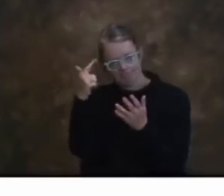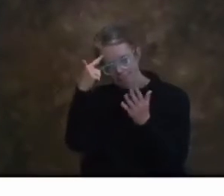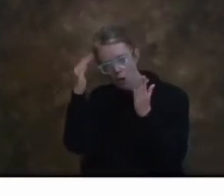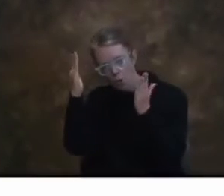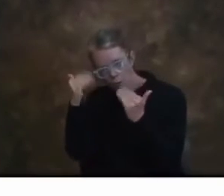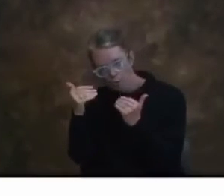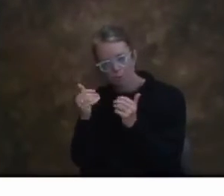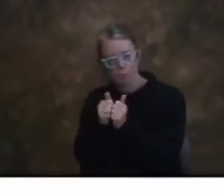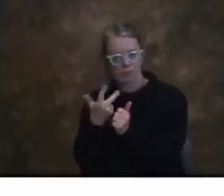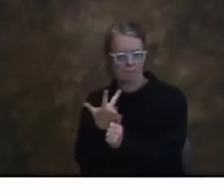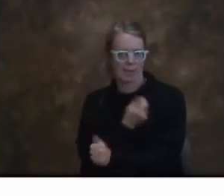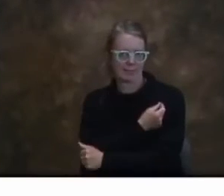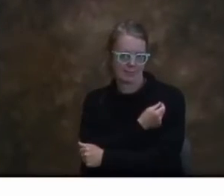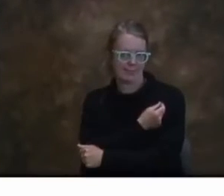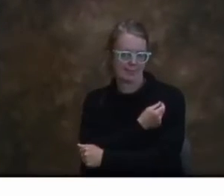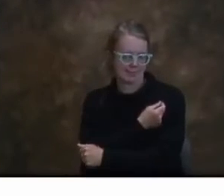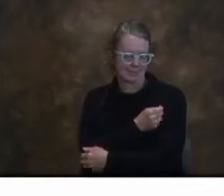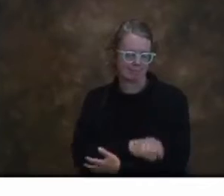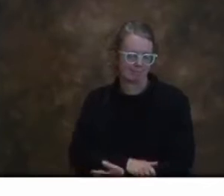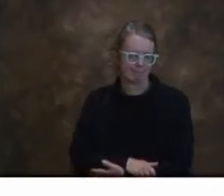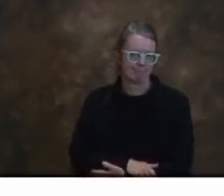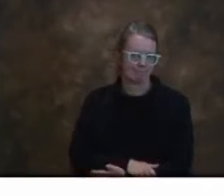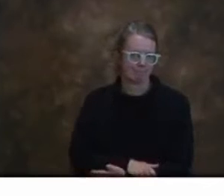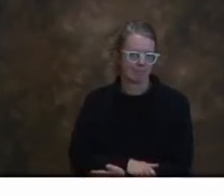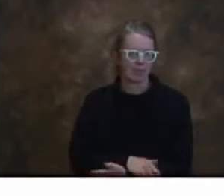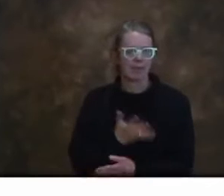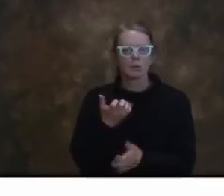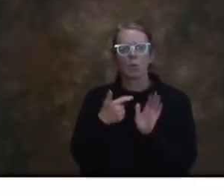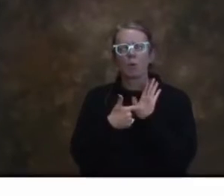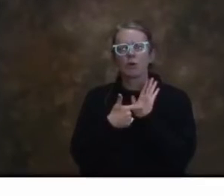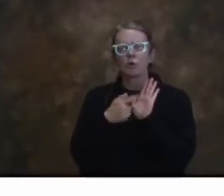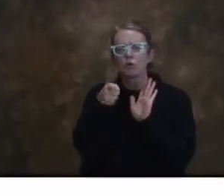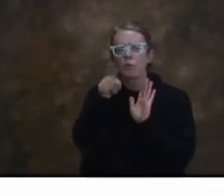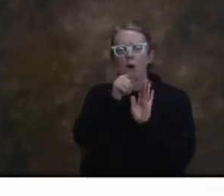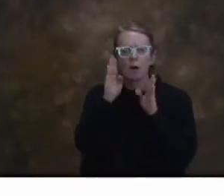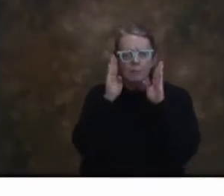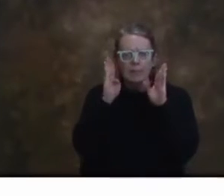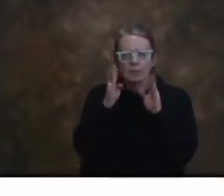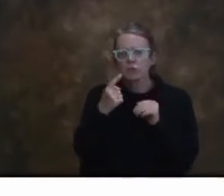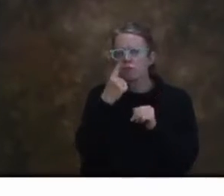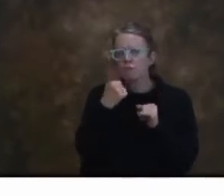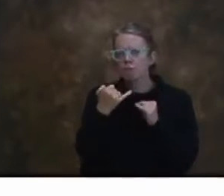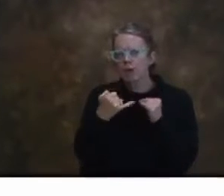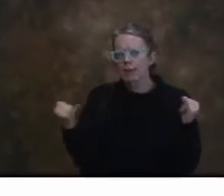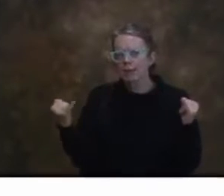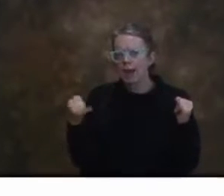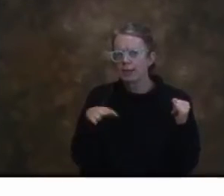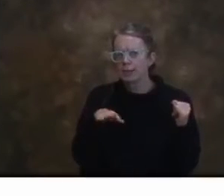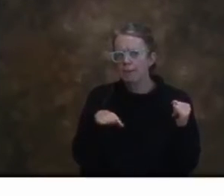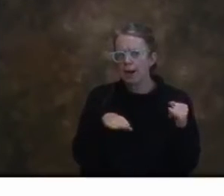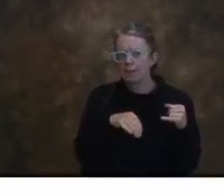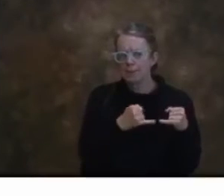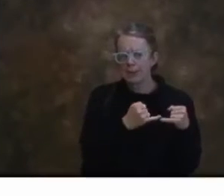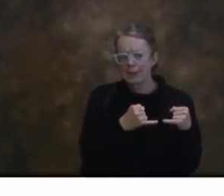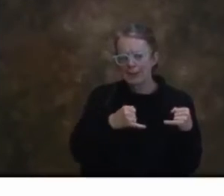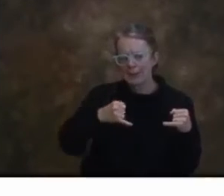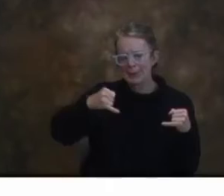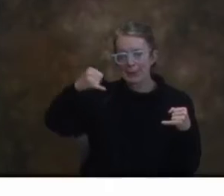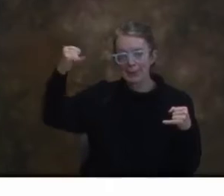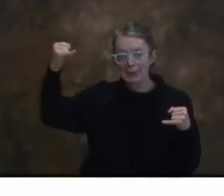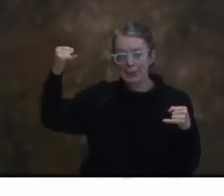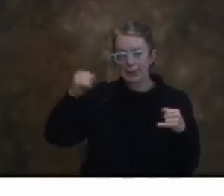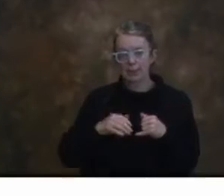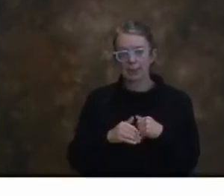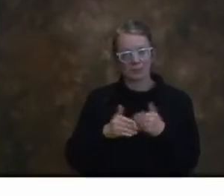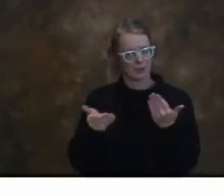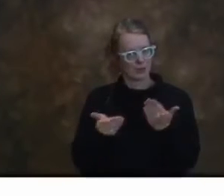That you can see here, I want to draw some attention to the red line that you see at the bottom that creeps up toward the end there. That's not a line that you've